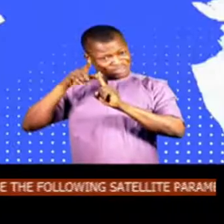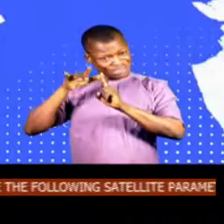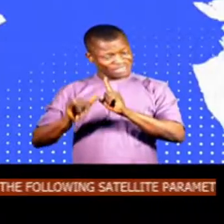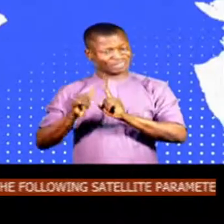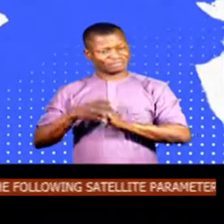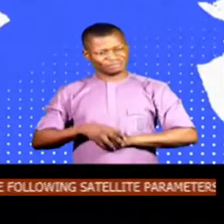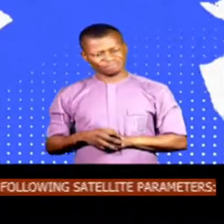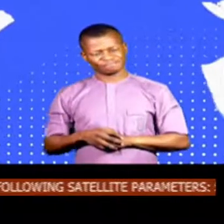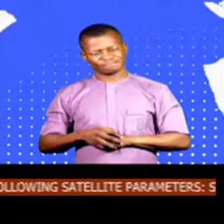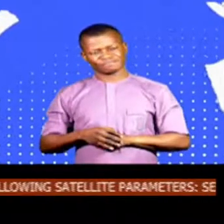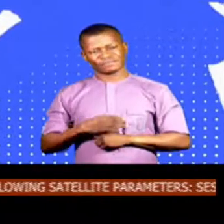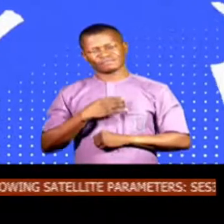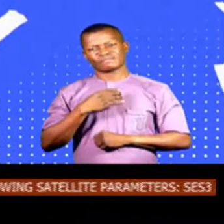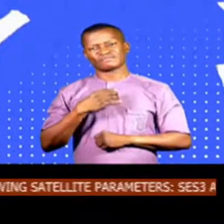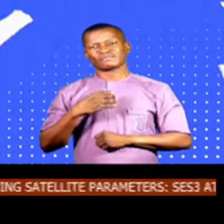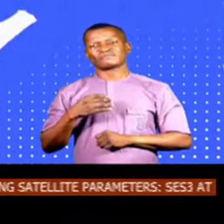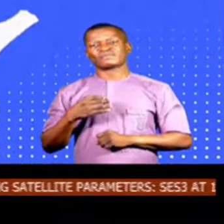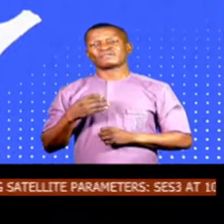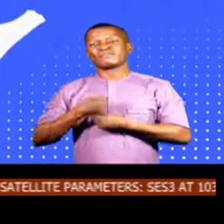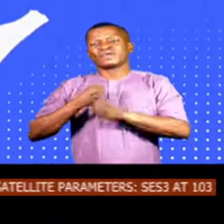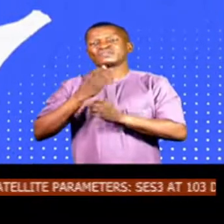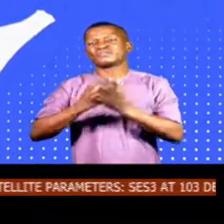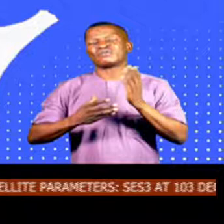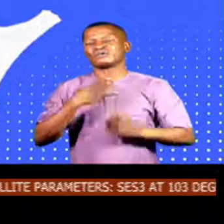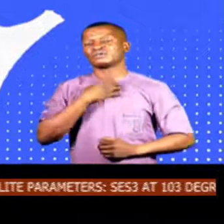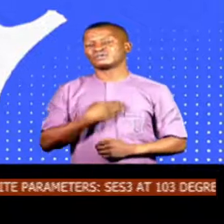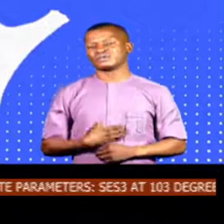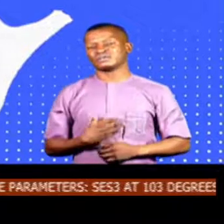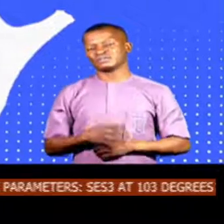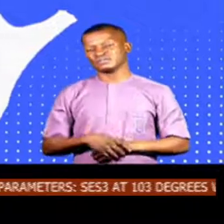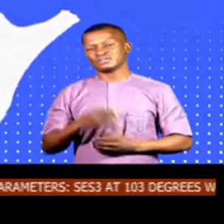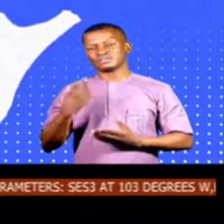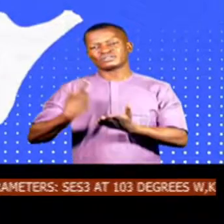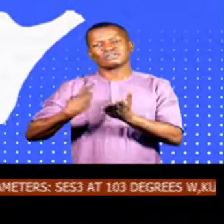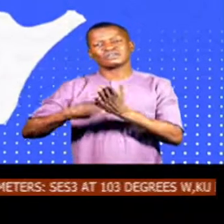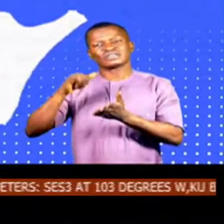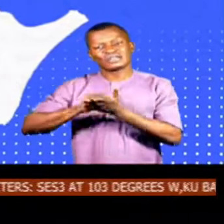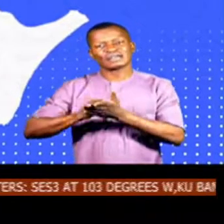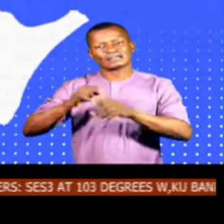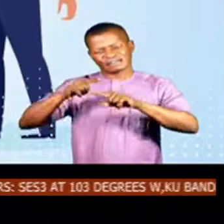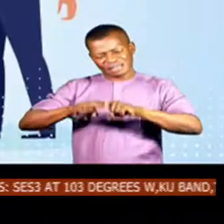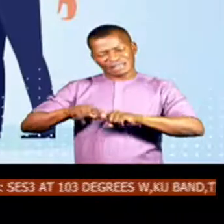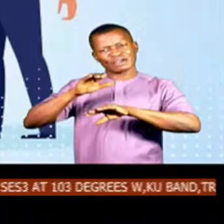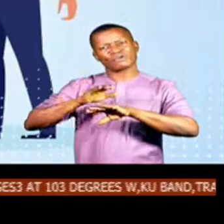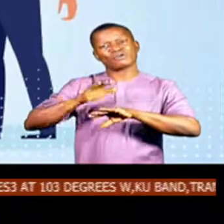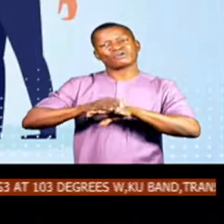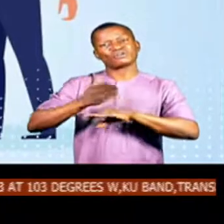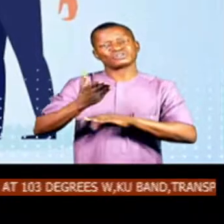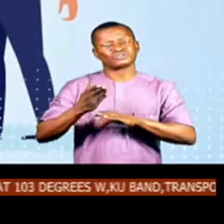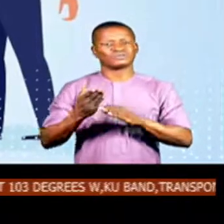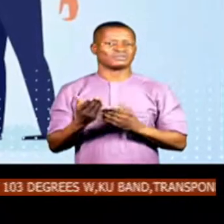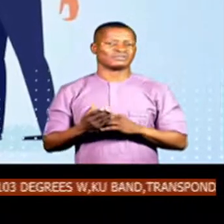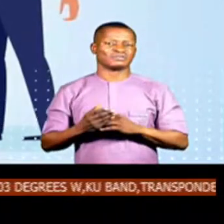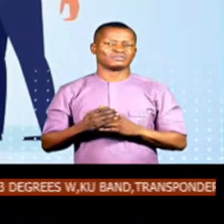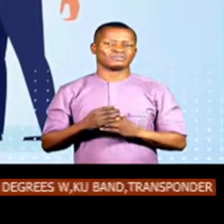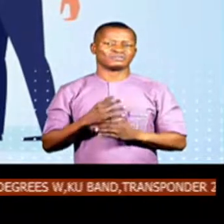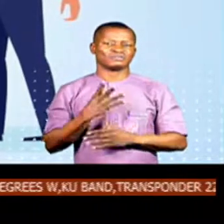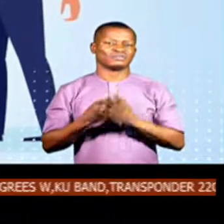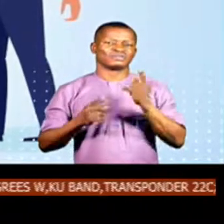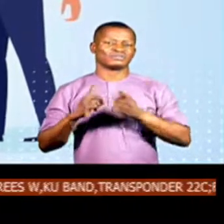ordinarily deserves economic support from you. For instance, you don't give your